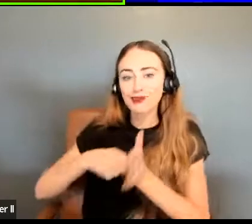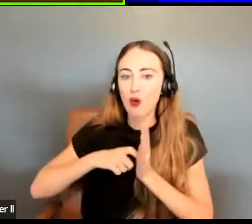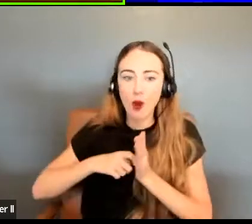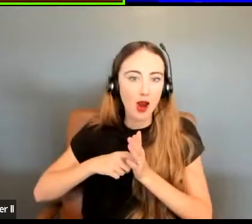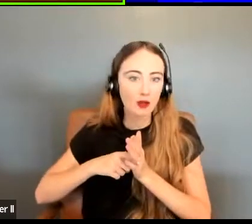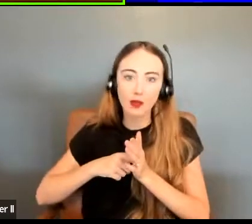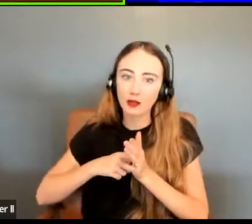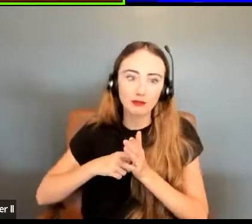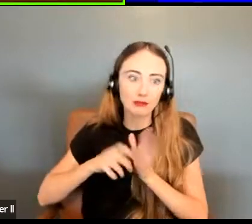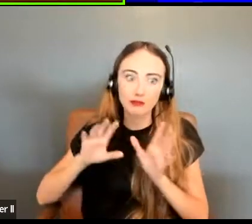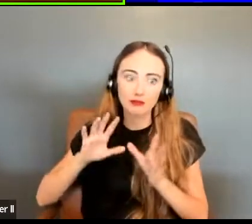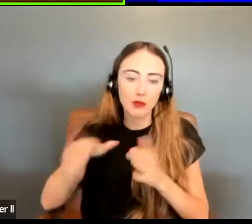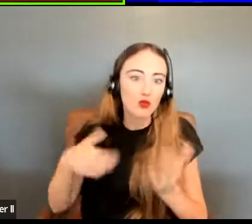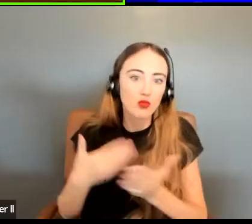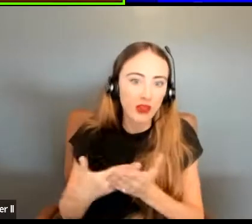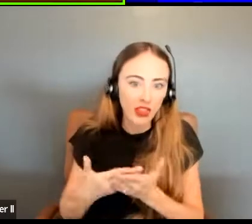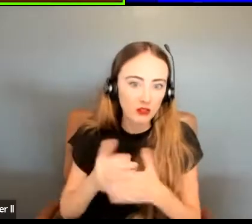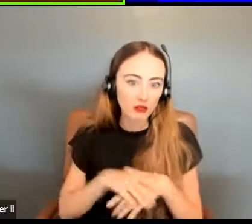altogether.